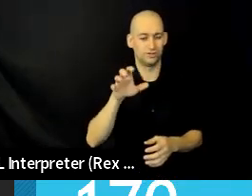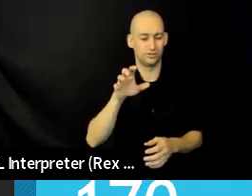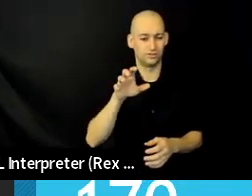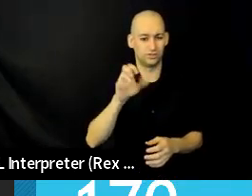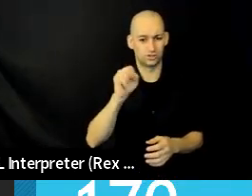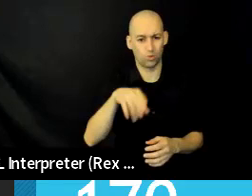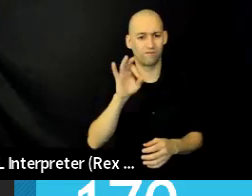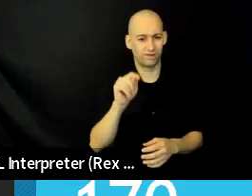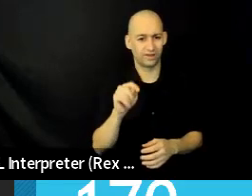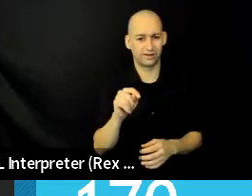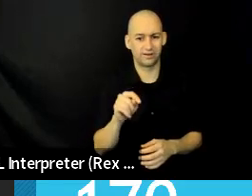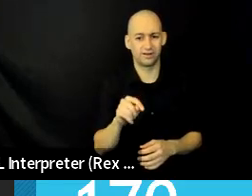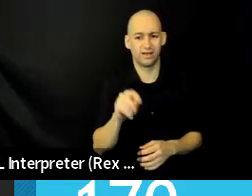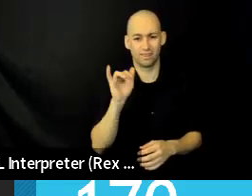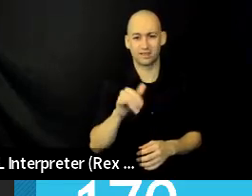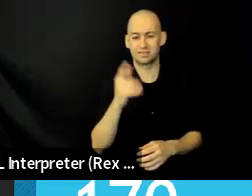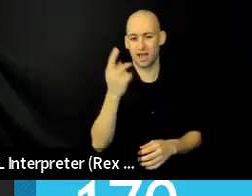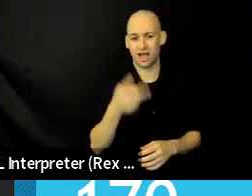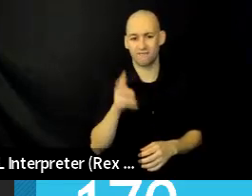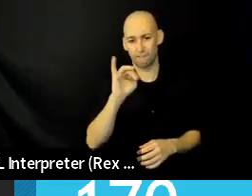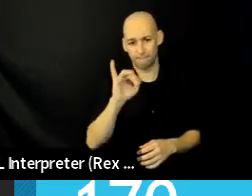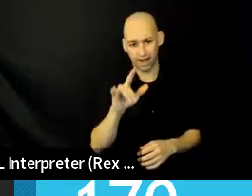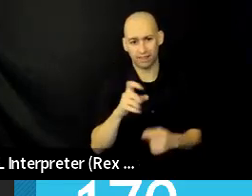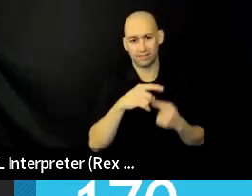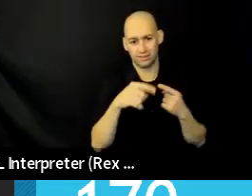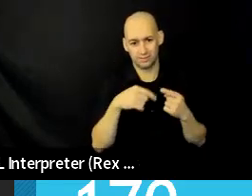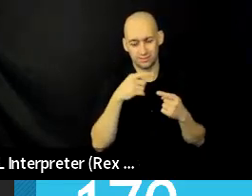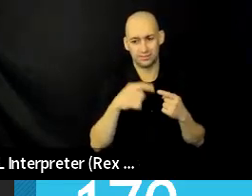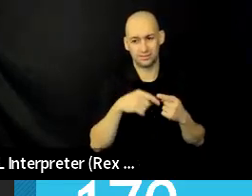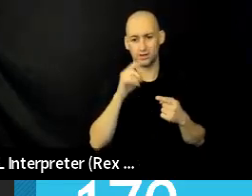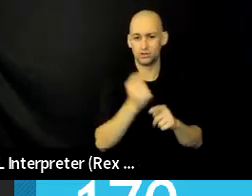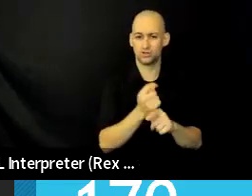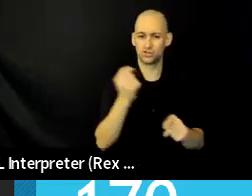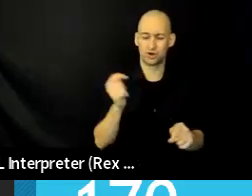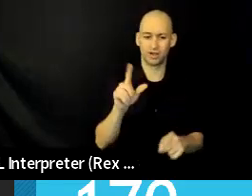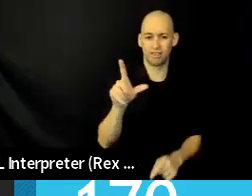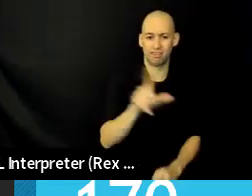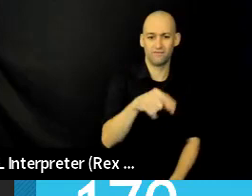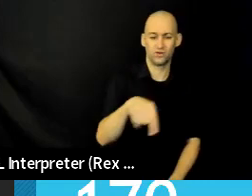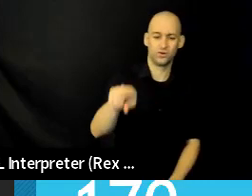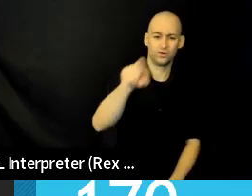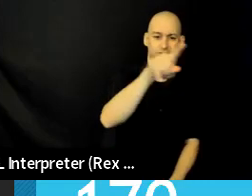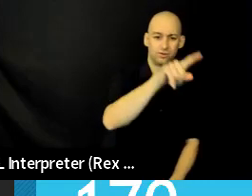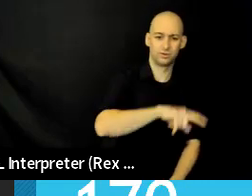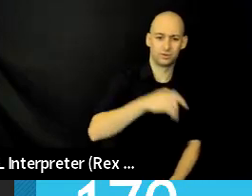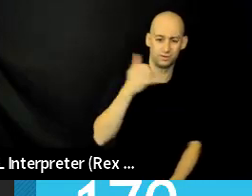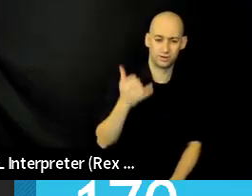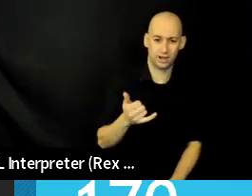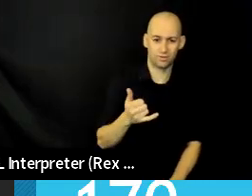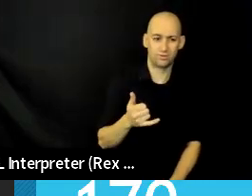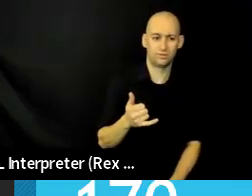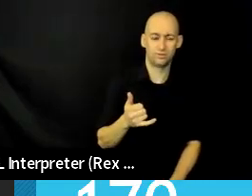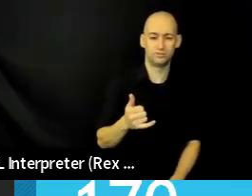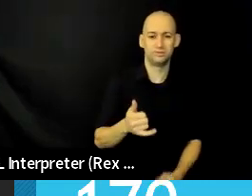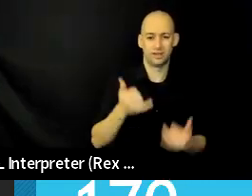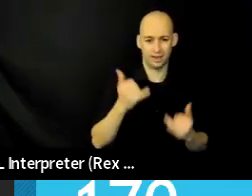underpass, that's about a half mile. So in other words, a truck that could just make a left turn in the before condition right to the truck stop has